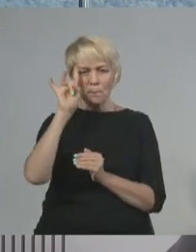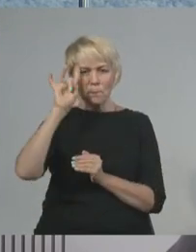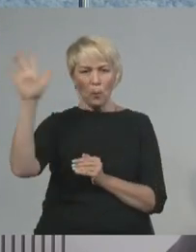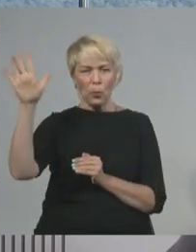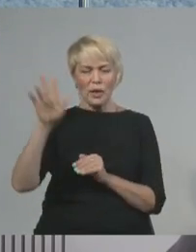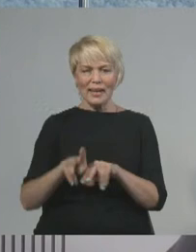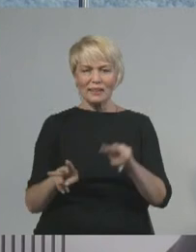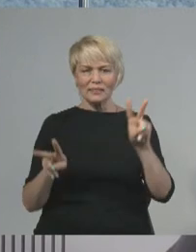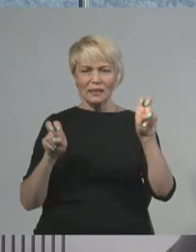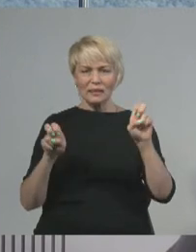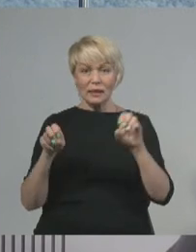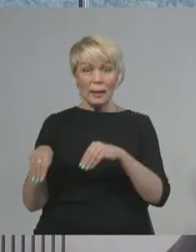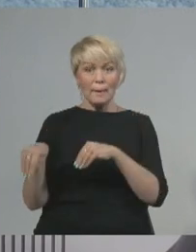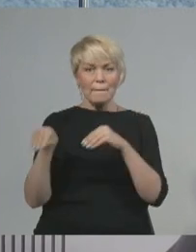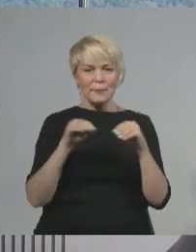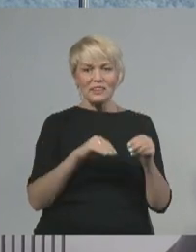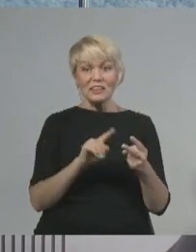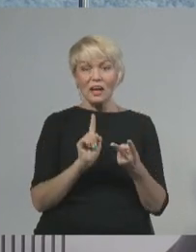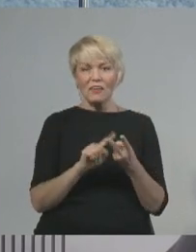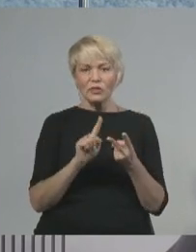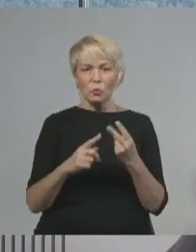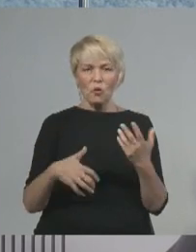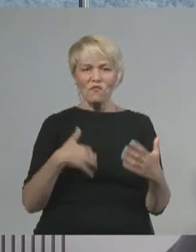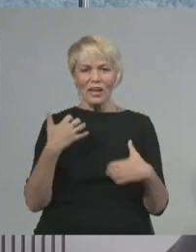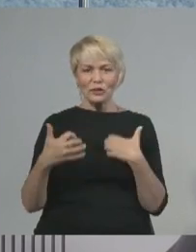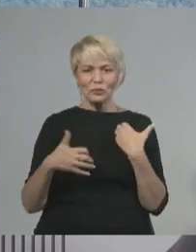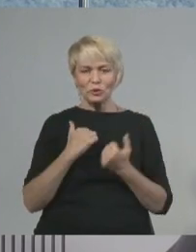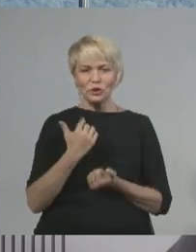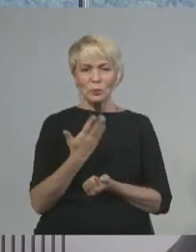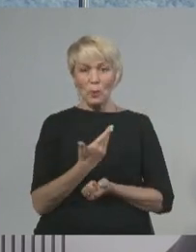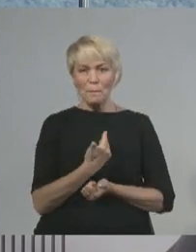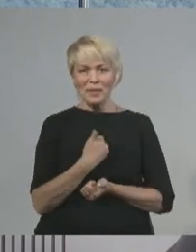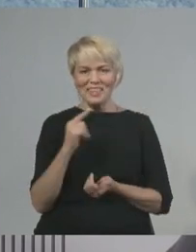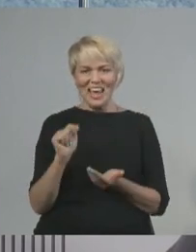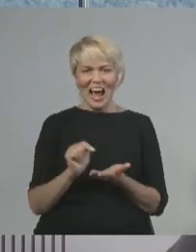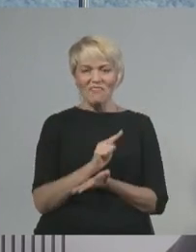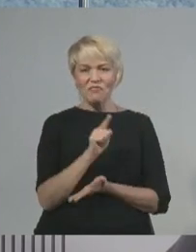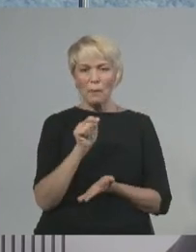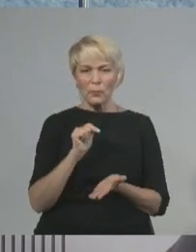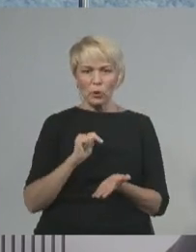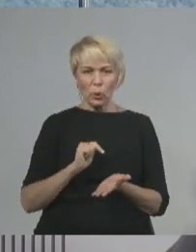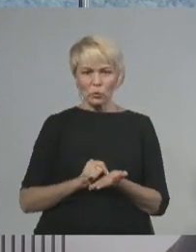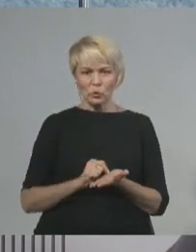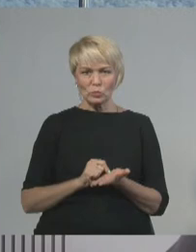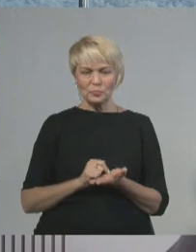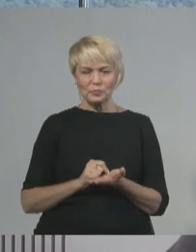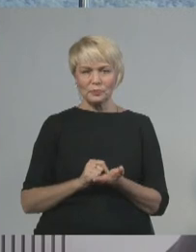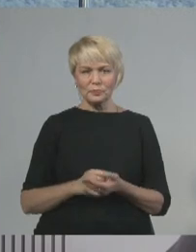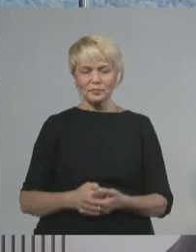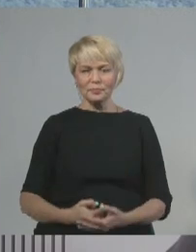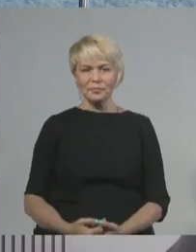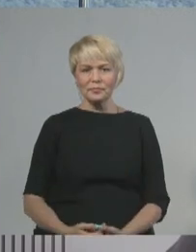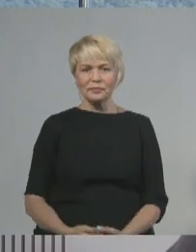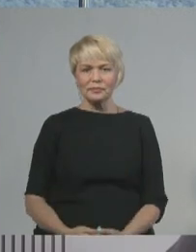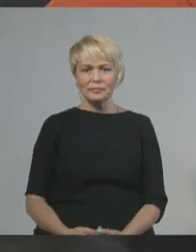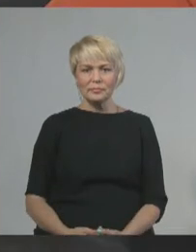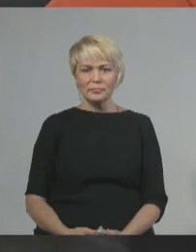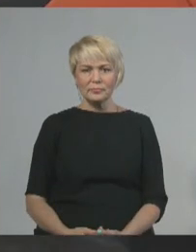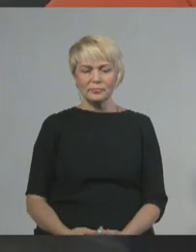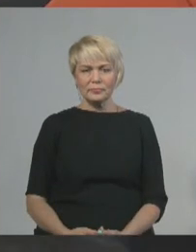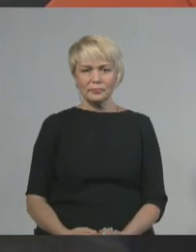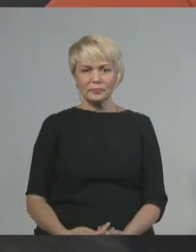less popular topics and now we can proceed to discuss a second topic